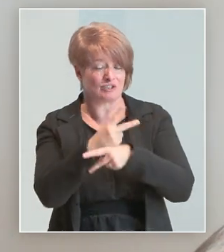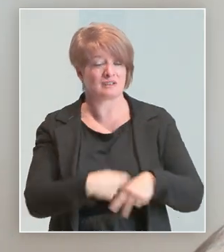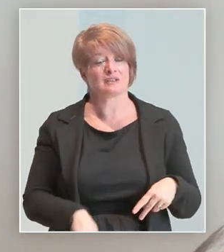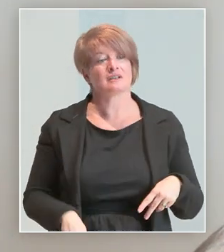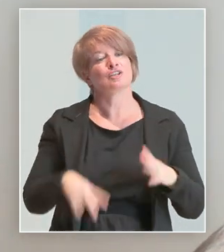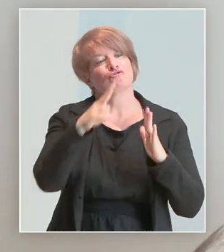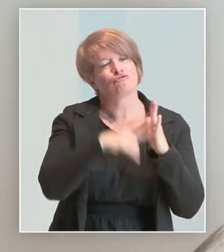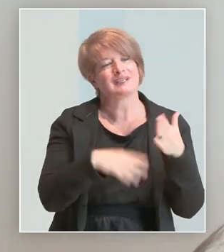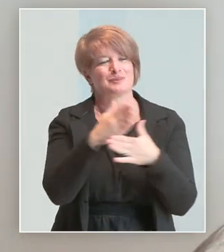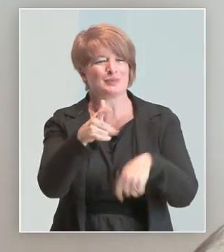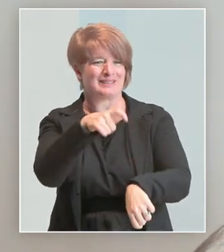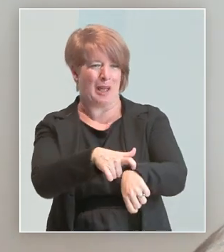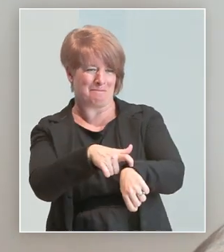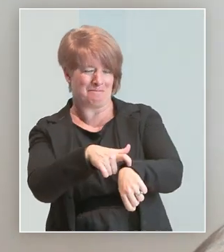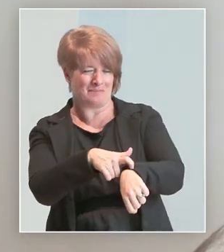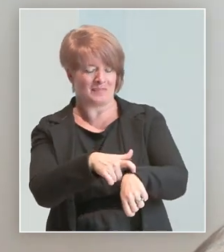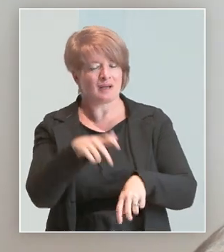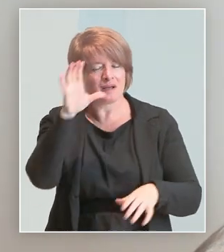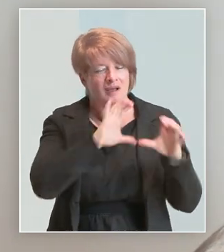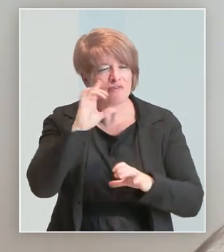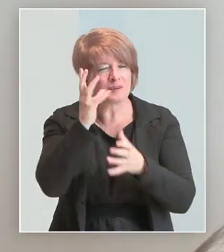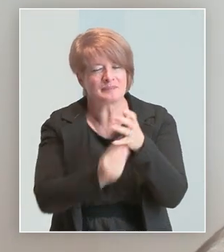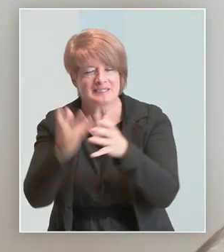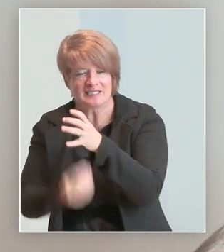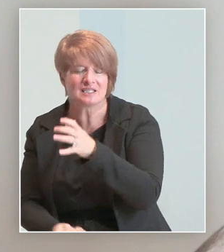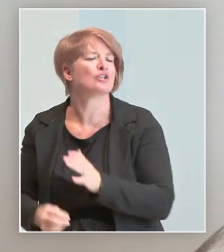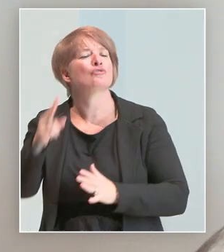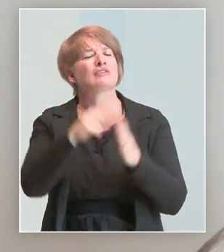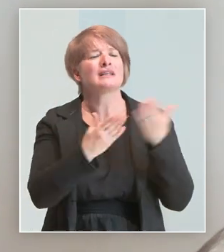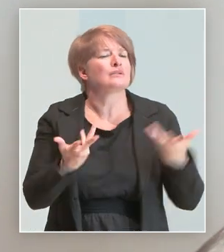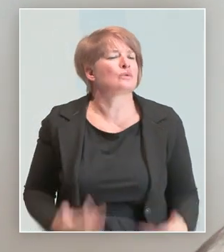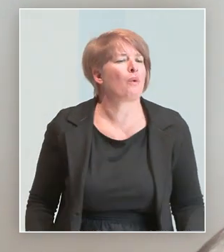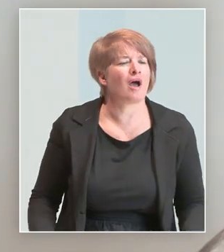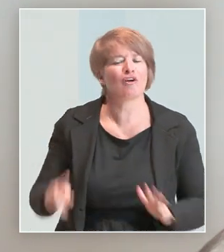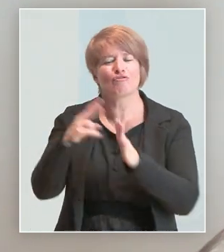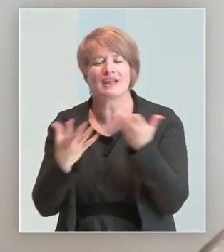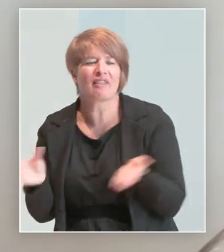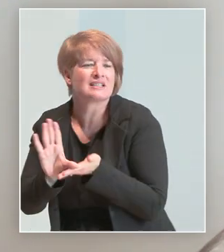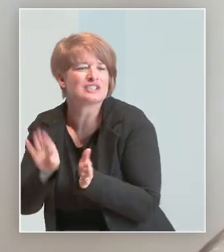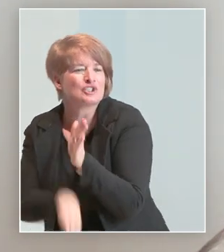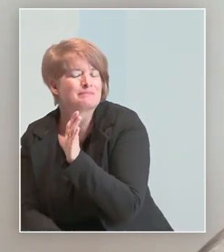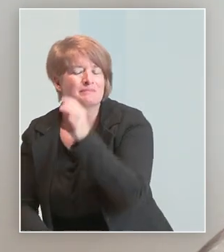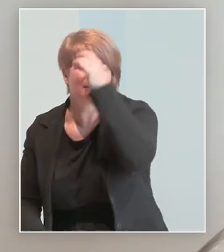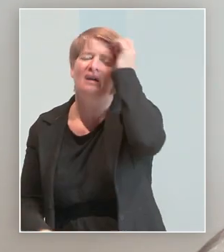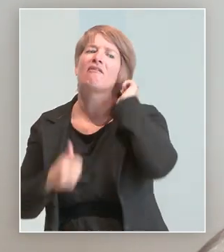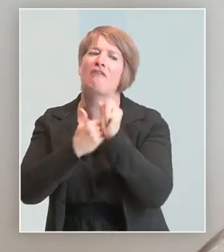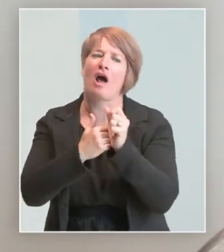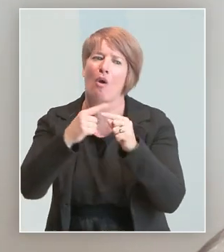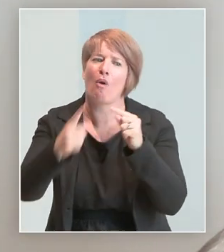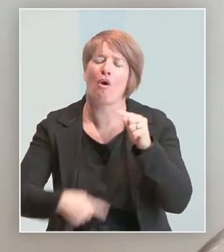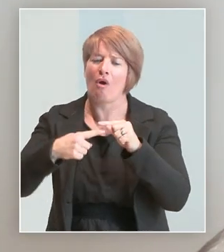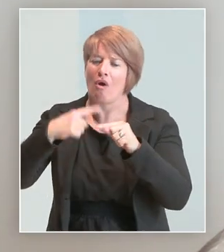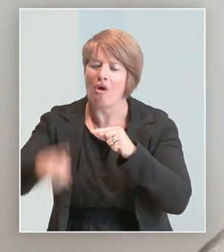time, appear the missing. Read unwanted, bargained. Follow the loops over and